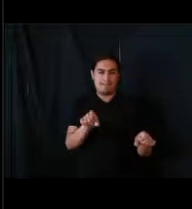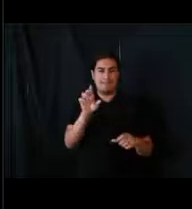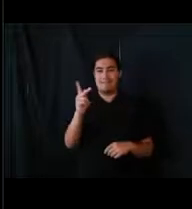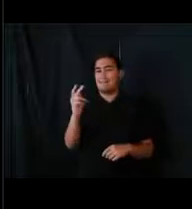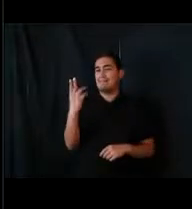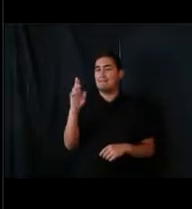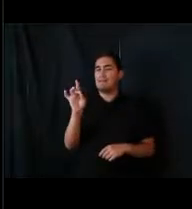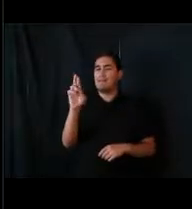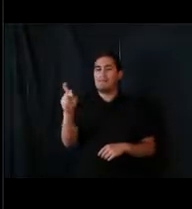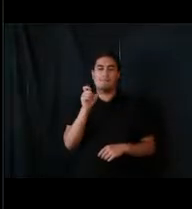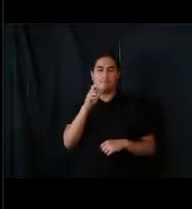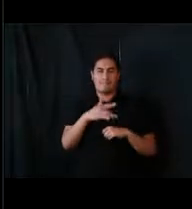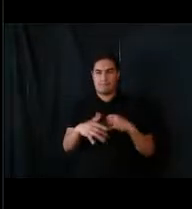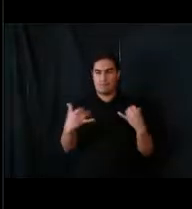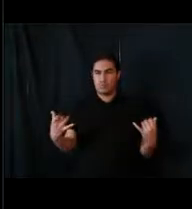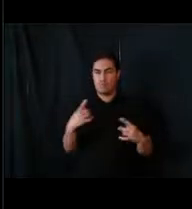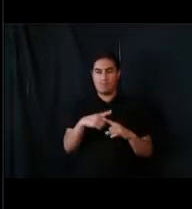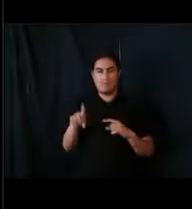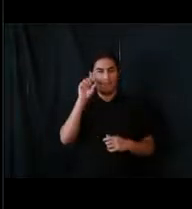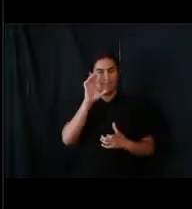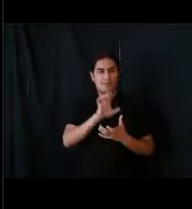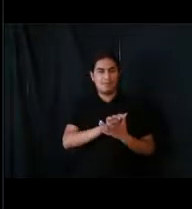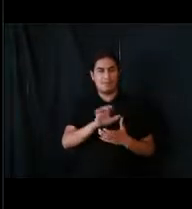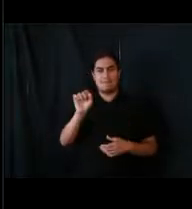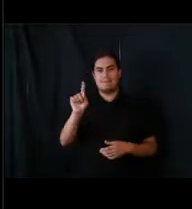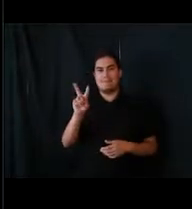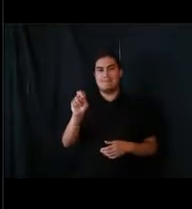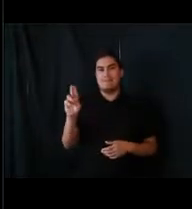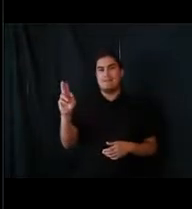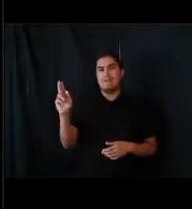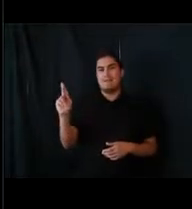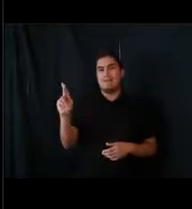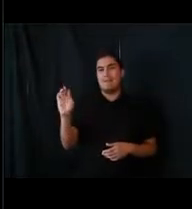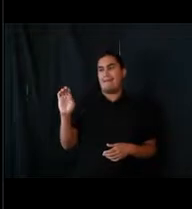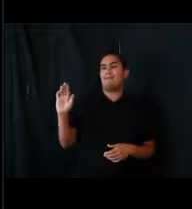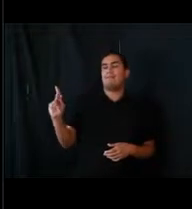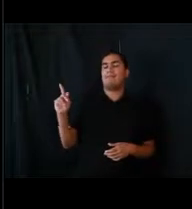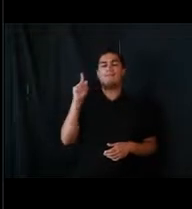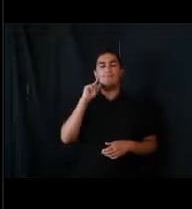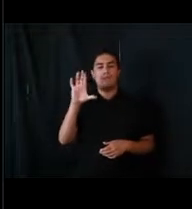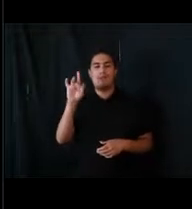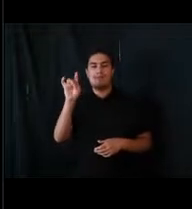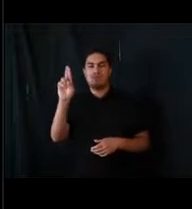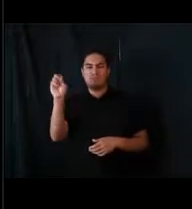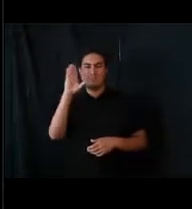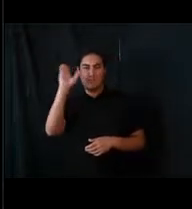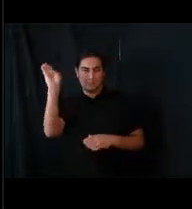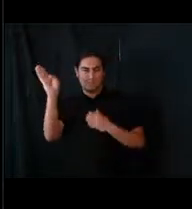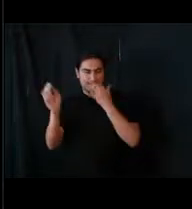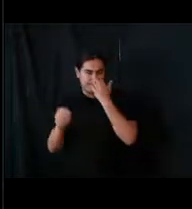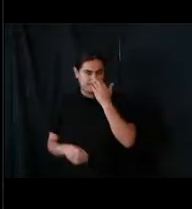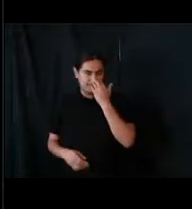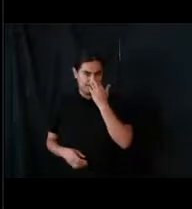available today but i believe stephen keck chief financial officer of caltrans will present this item